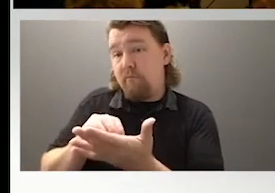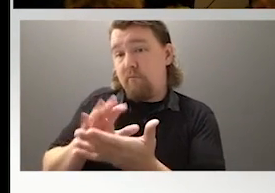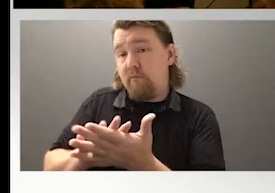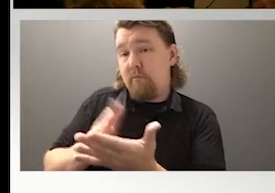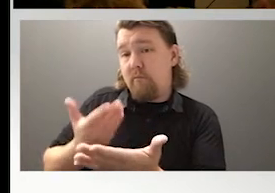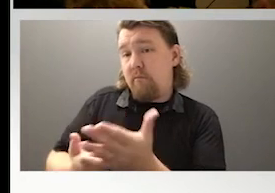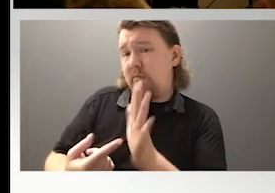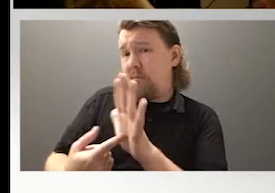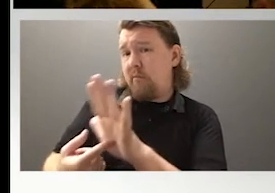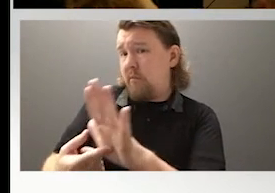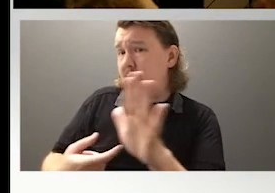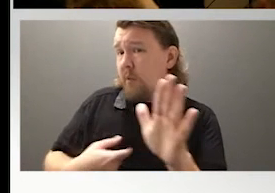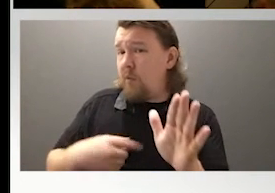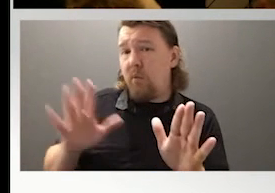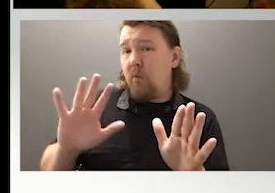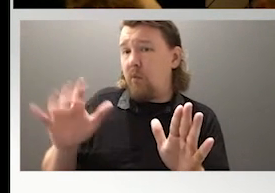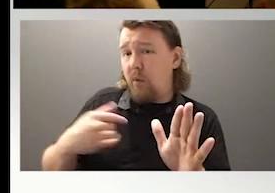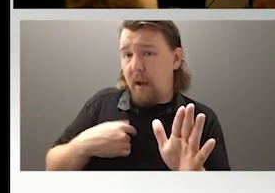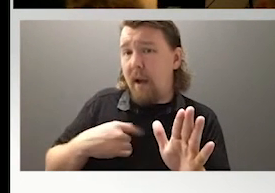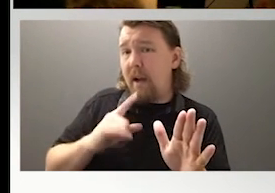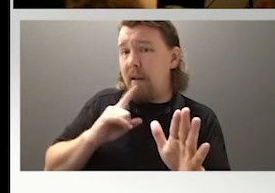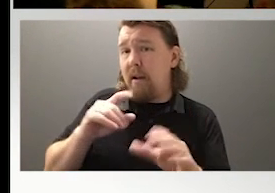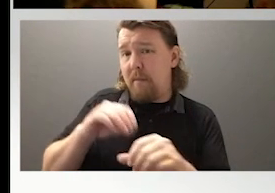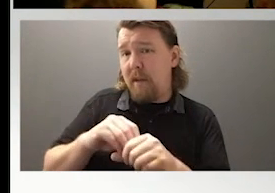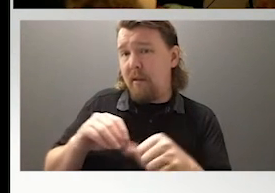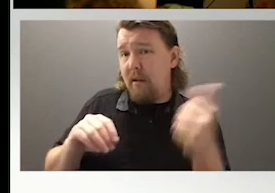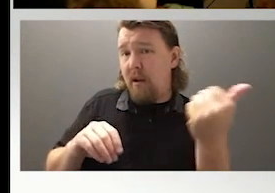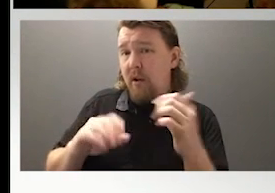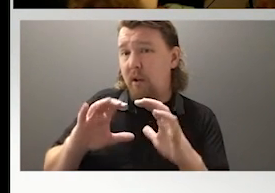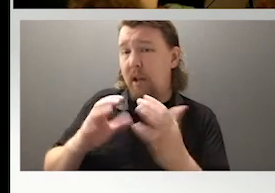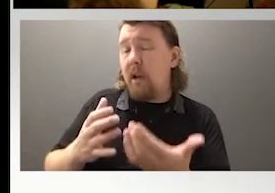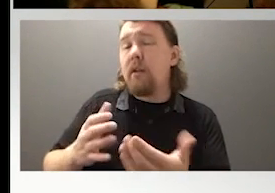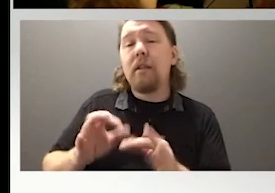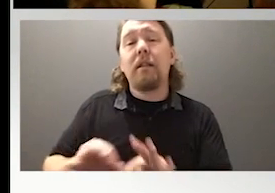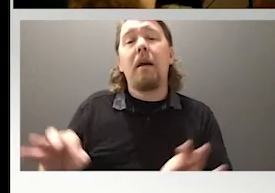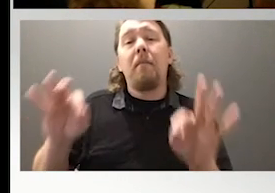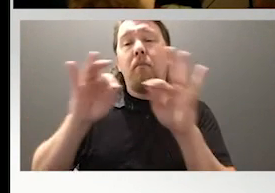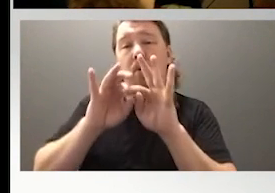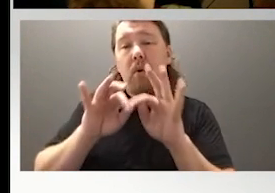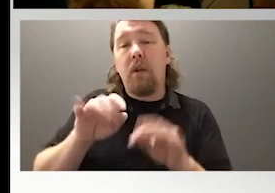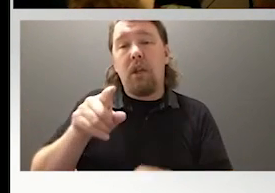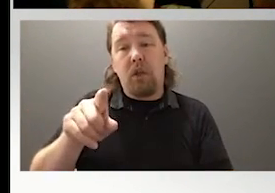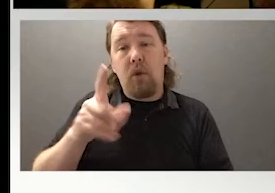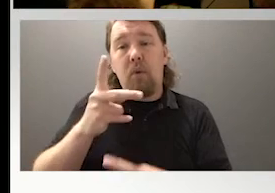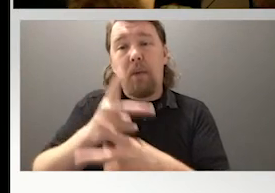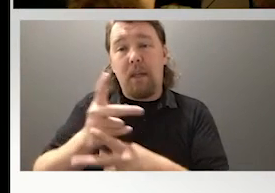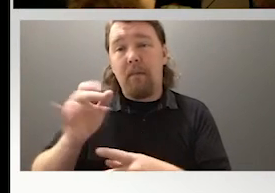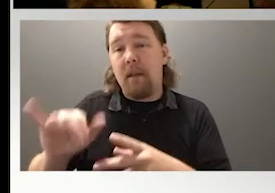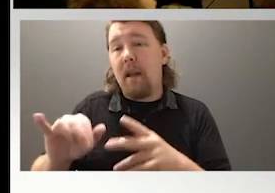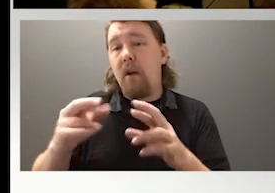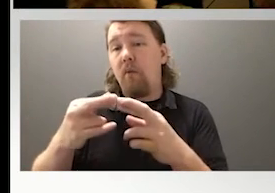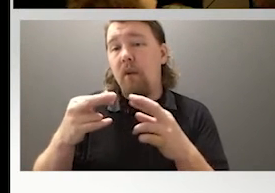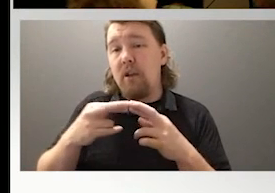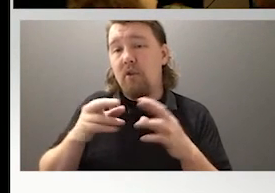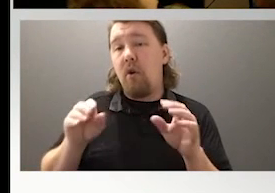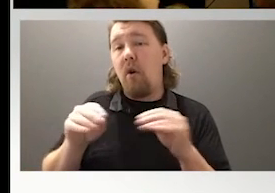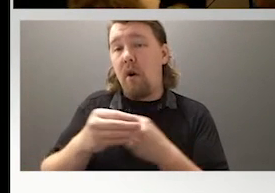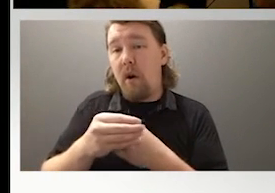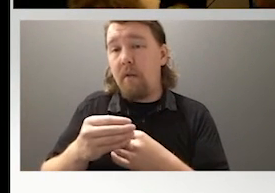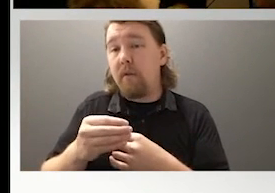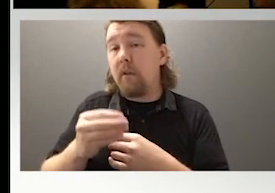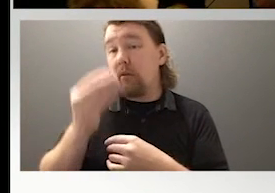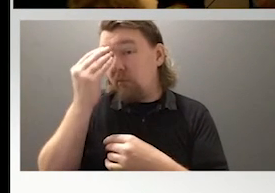minute, I'm really, you know, in this other category. It's important that you keep the regional office